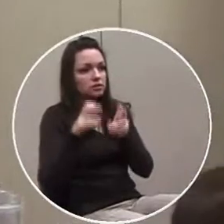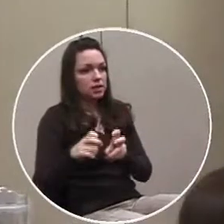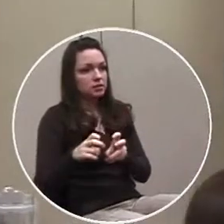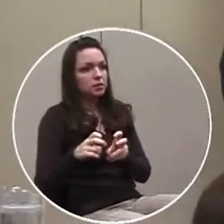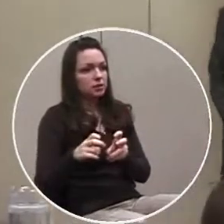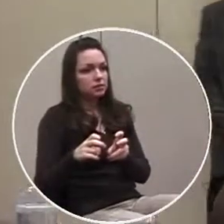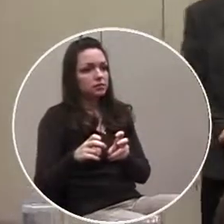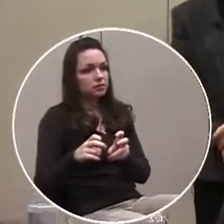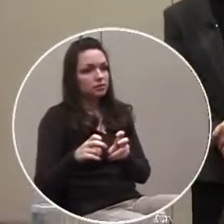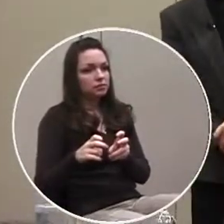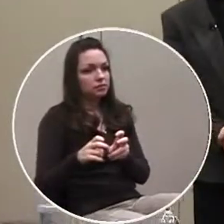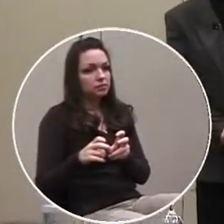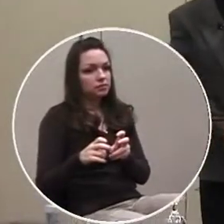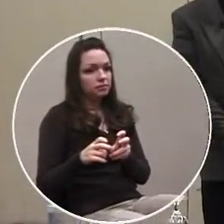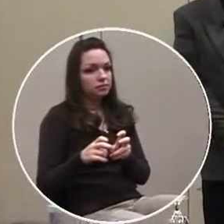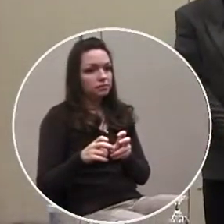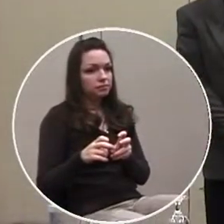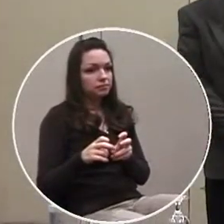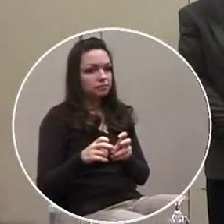analysis.